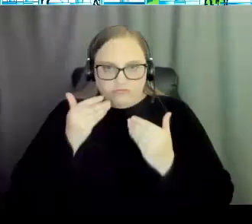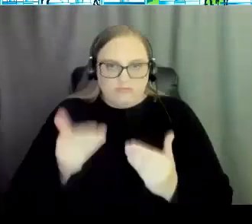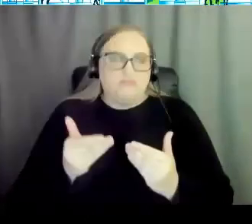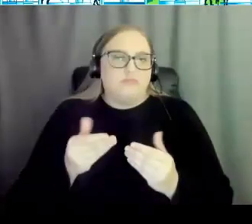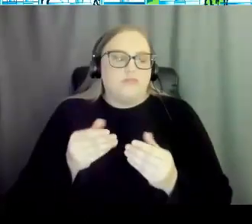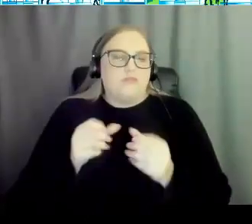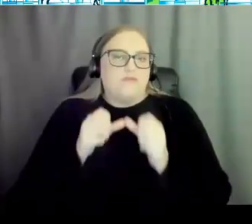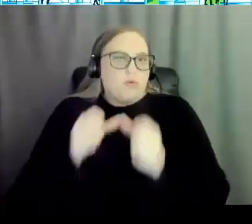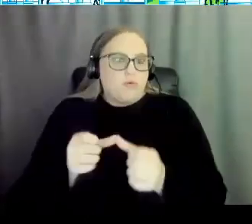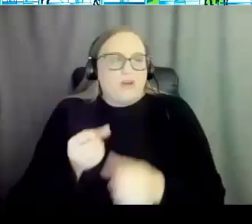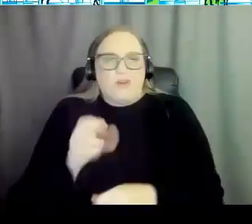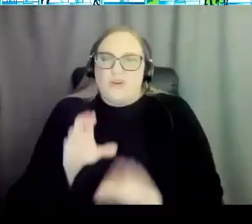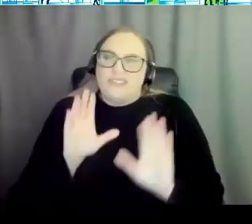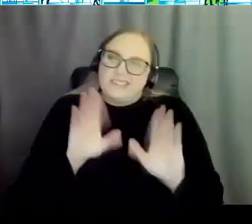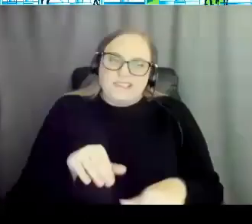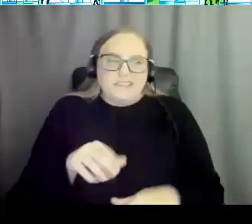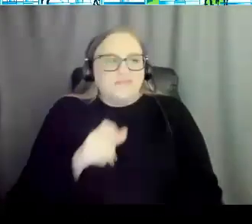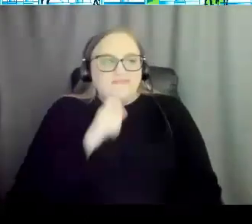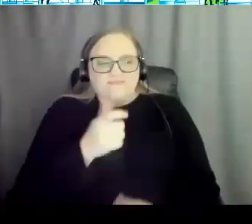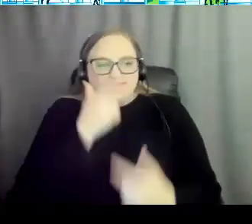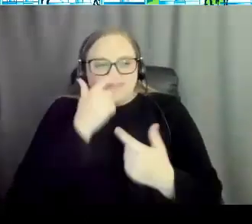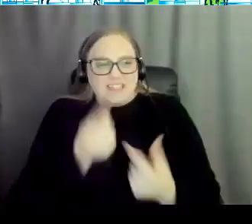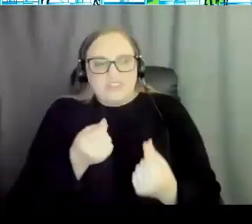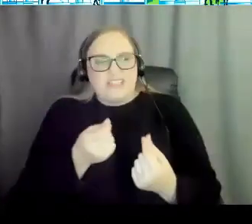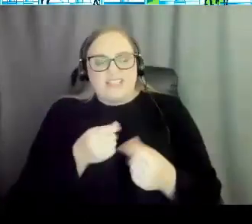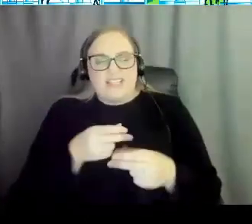interest necessarily in a interim storage facility.